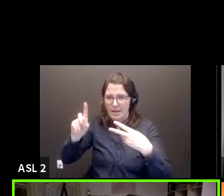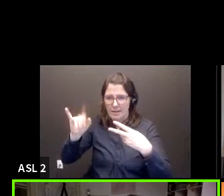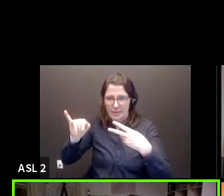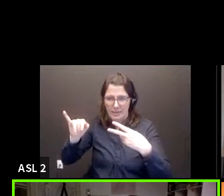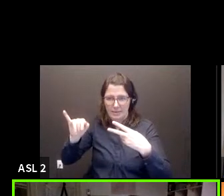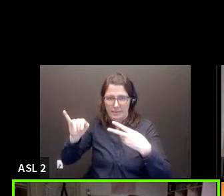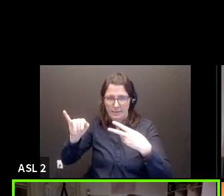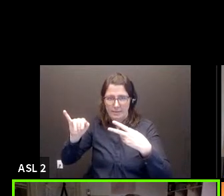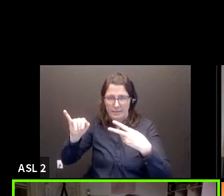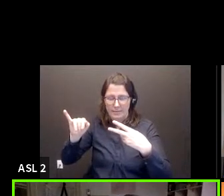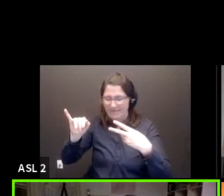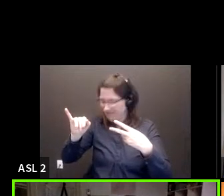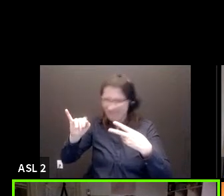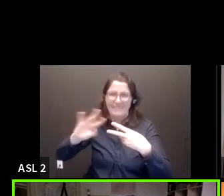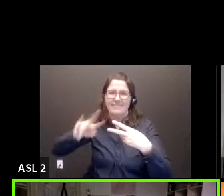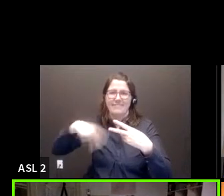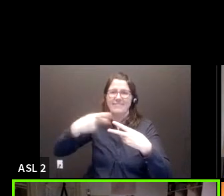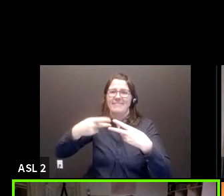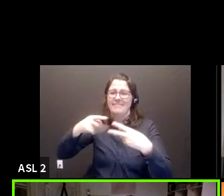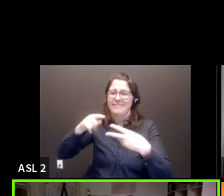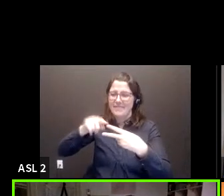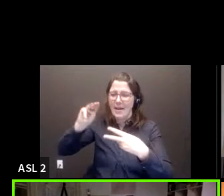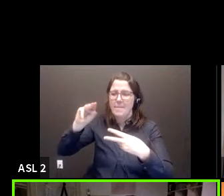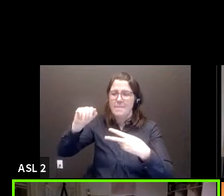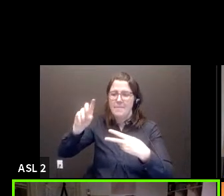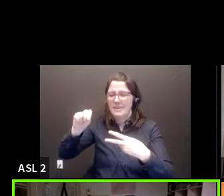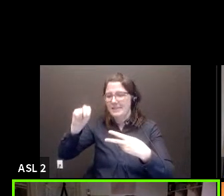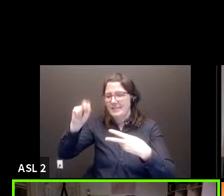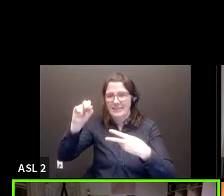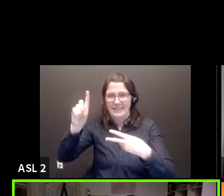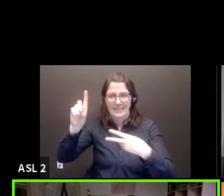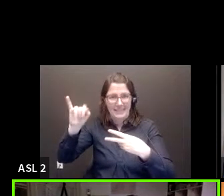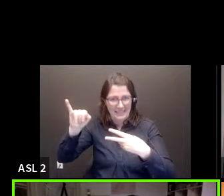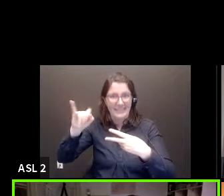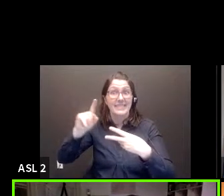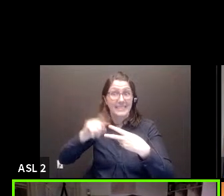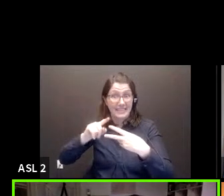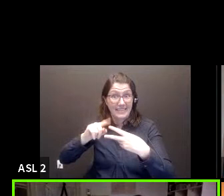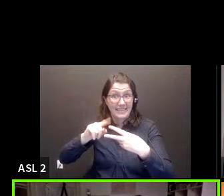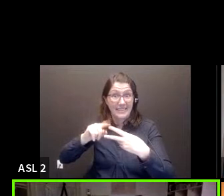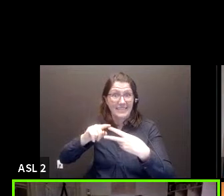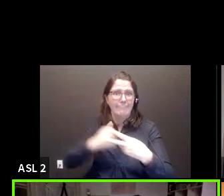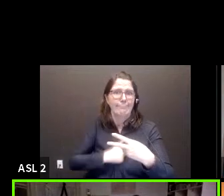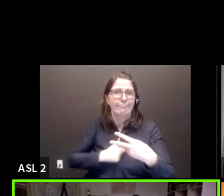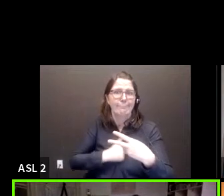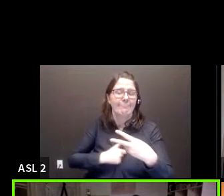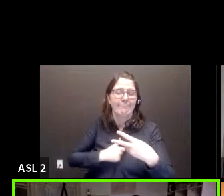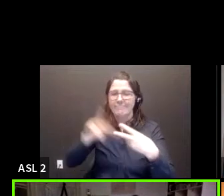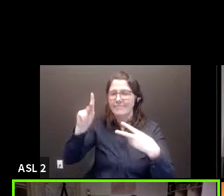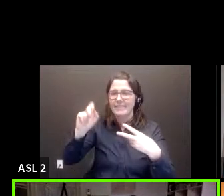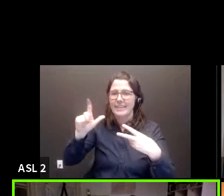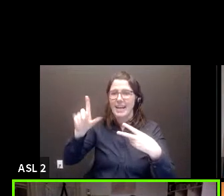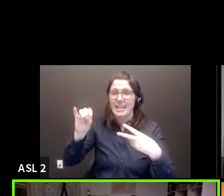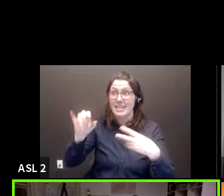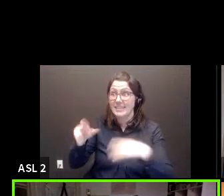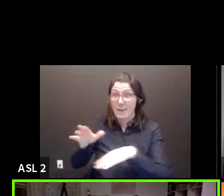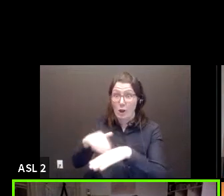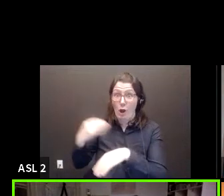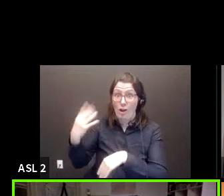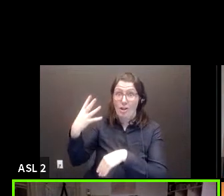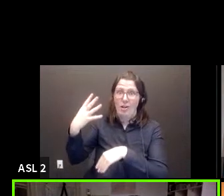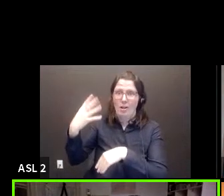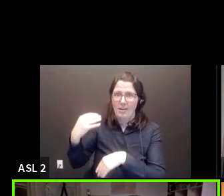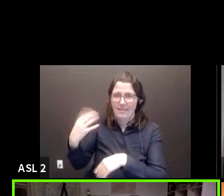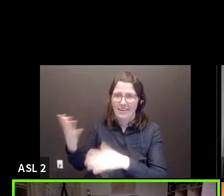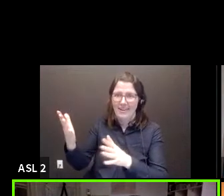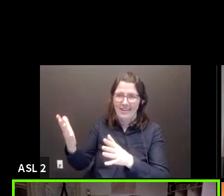okay mandy's up so we'll go ahead with mandy uh and i i do apologize to kelvin i had understood that mandy wasn't present but